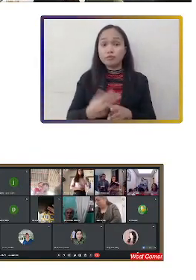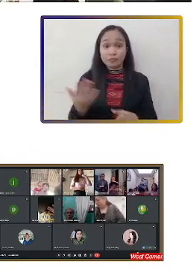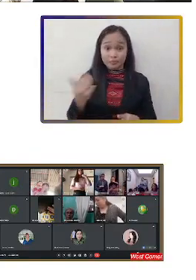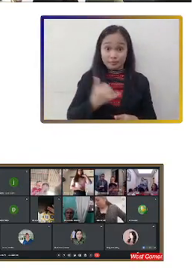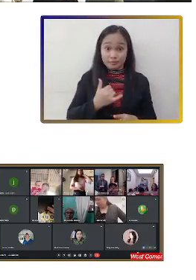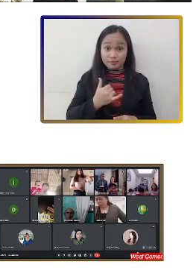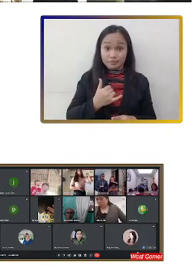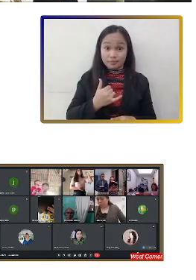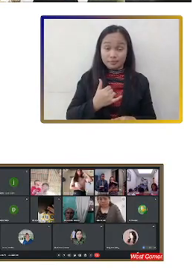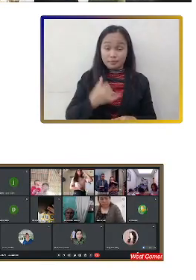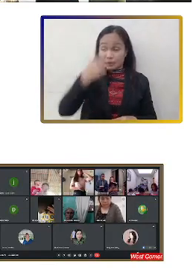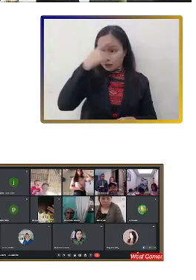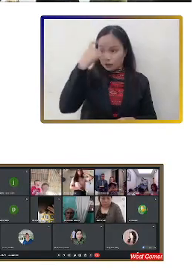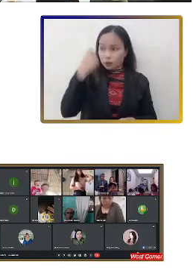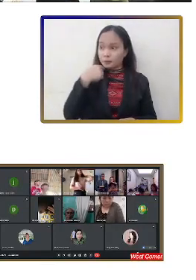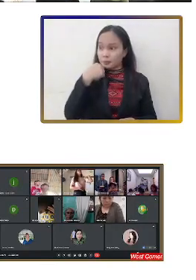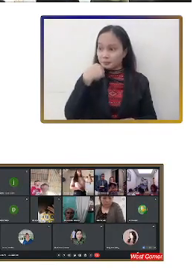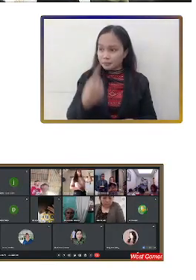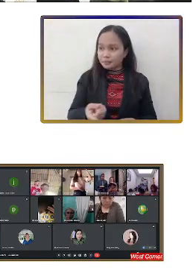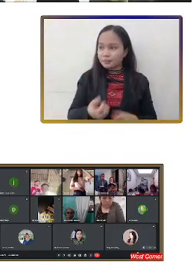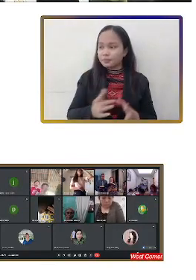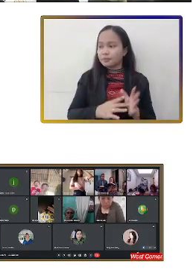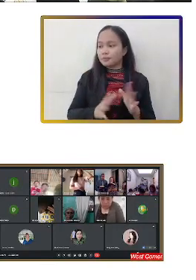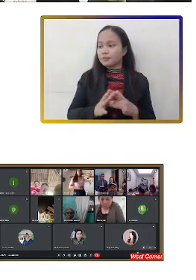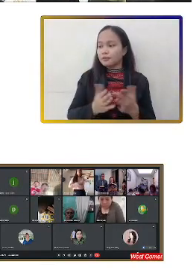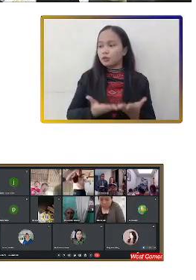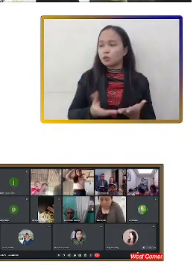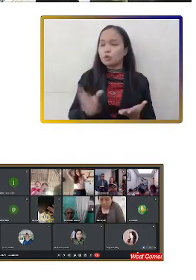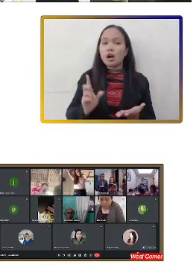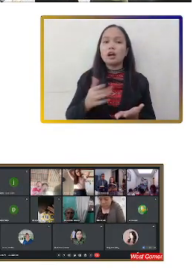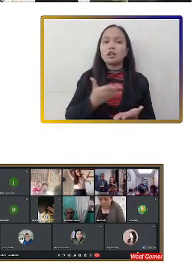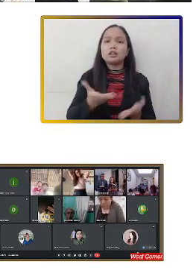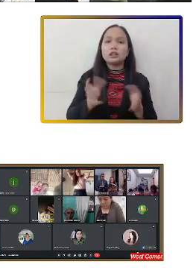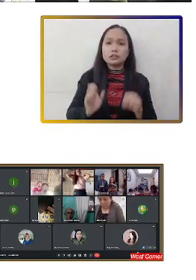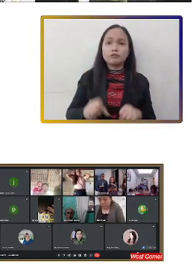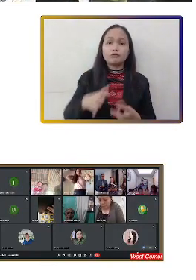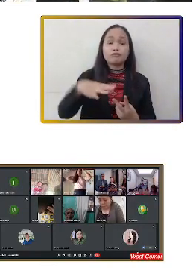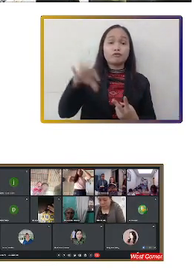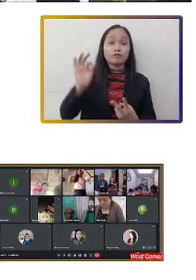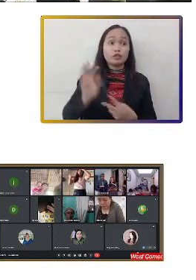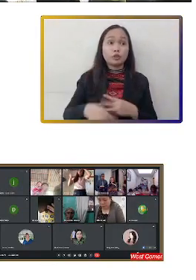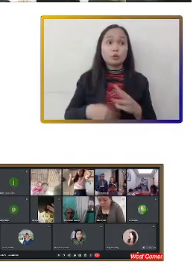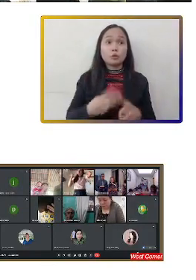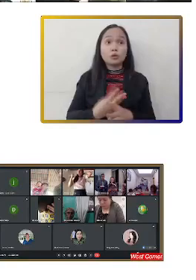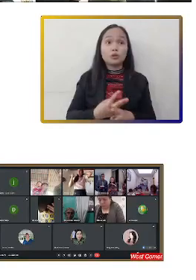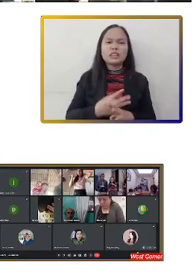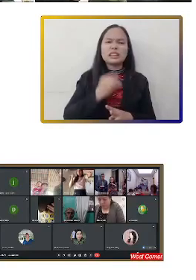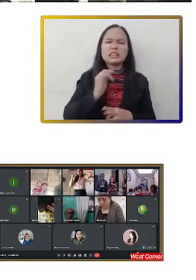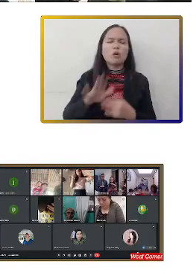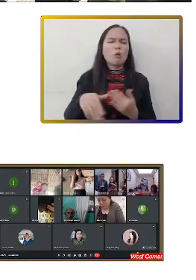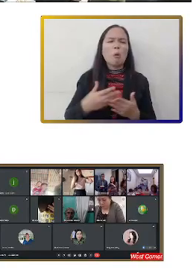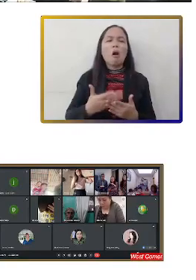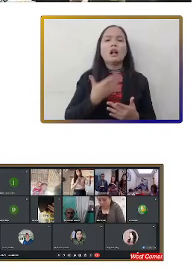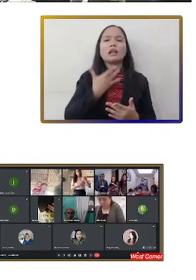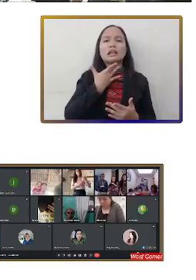Because the Bible says, what you can find in the world is what? Everything is lust.